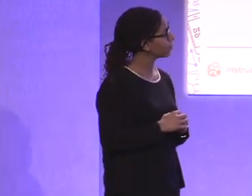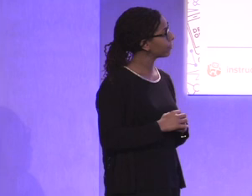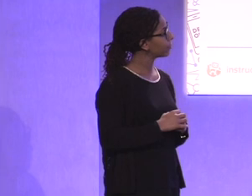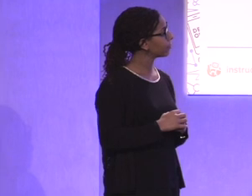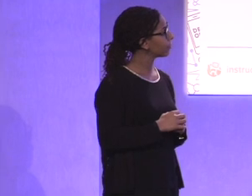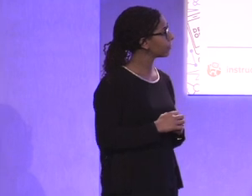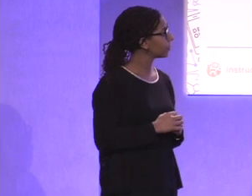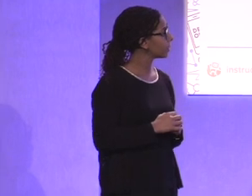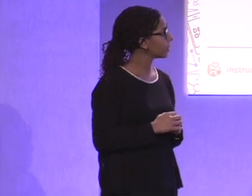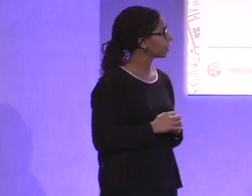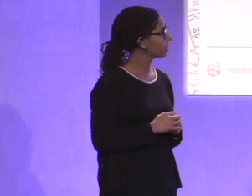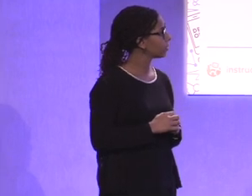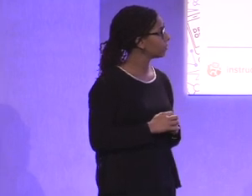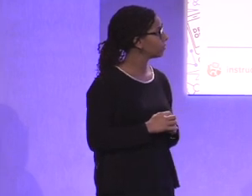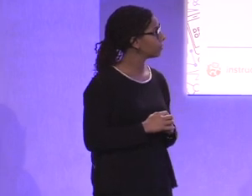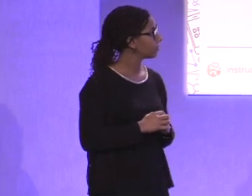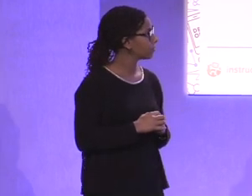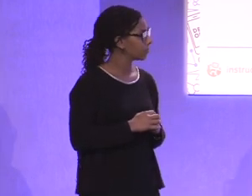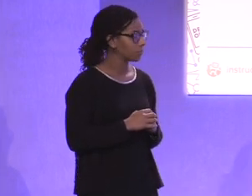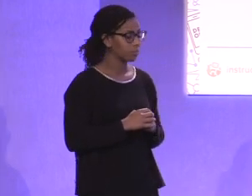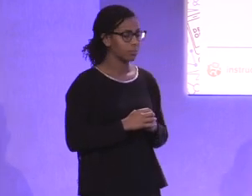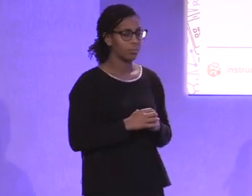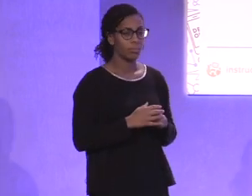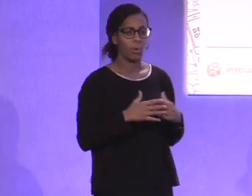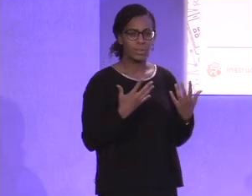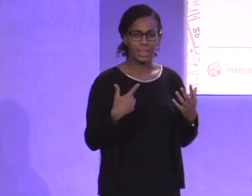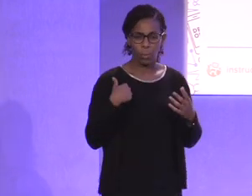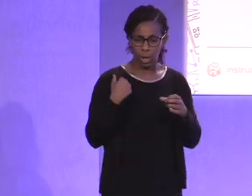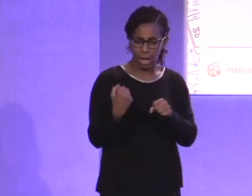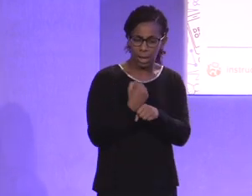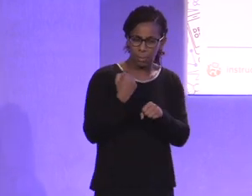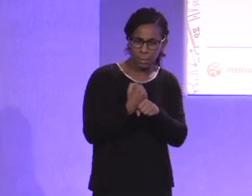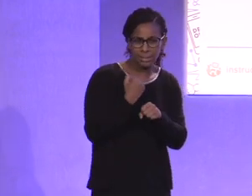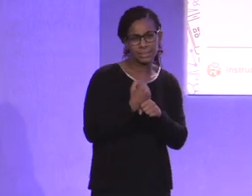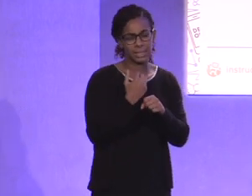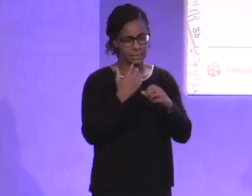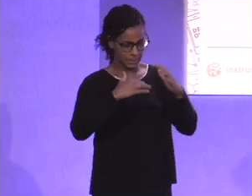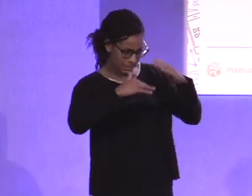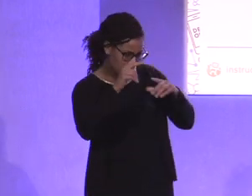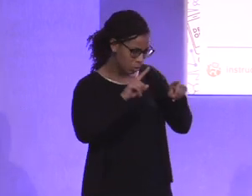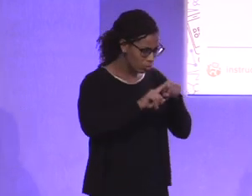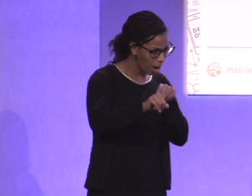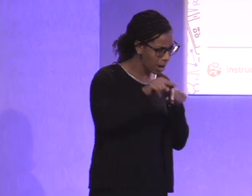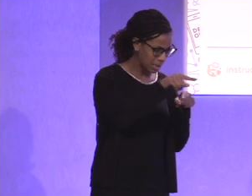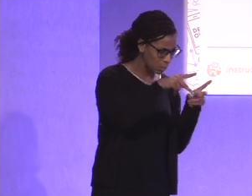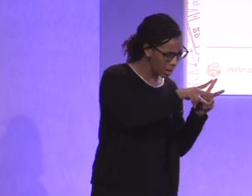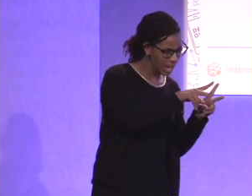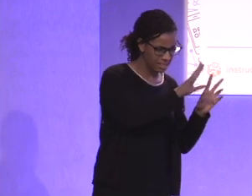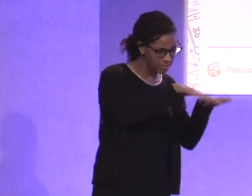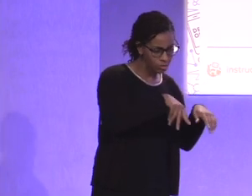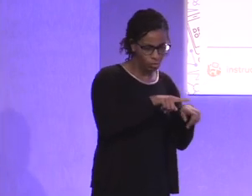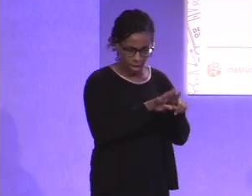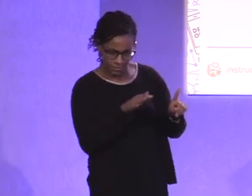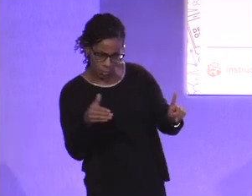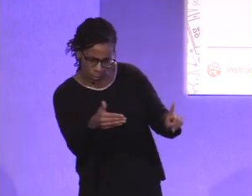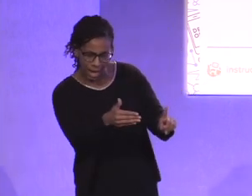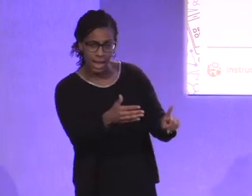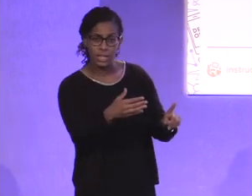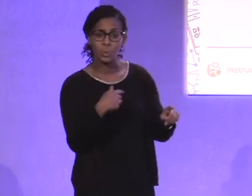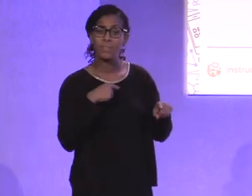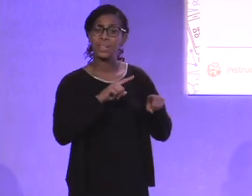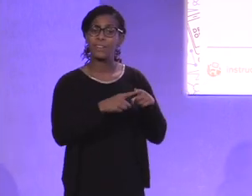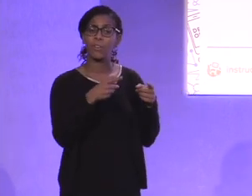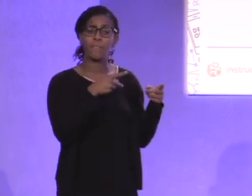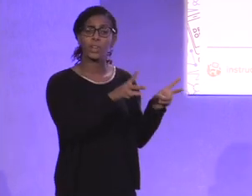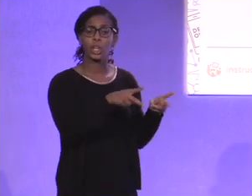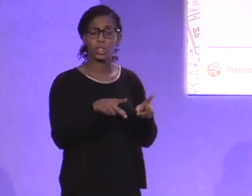what? Obviously, we're building these things, and we like try it this way and try it that way, and we had versions of it lying around. And we had an